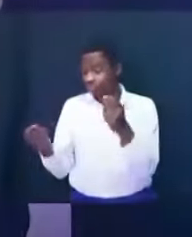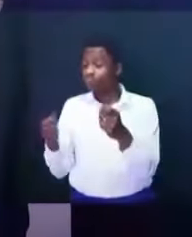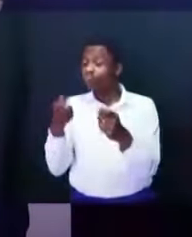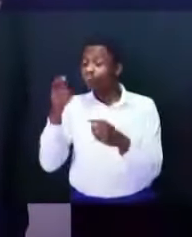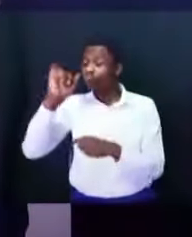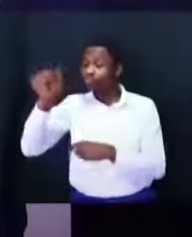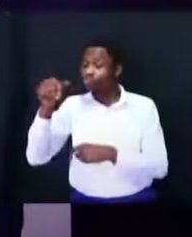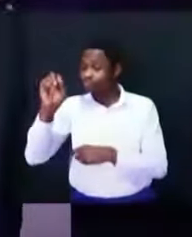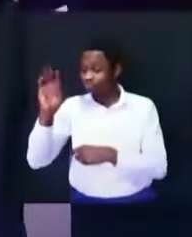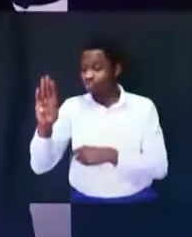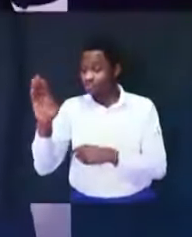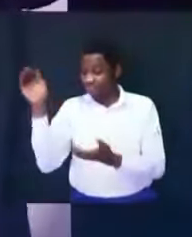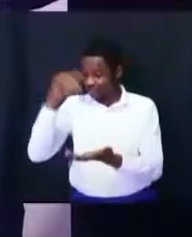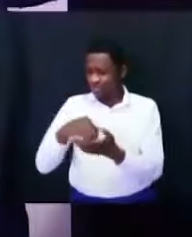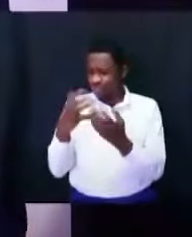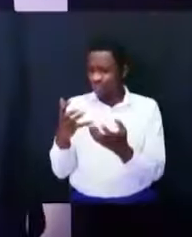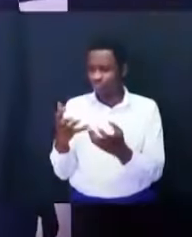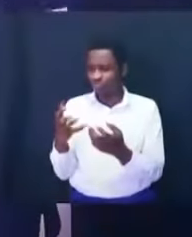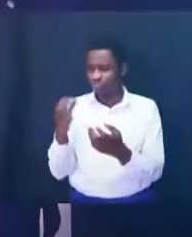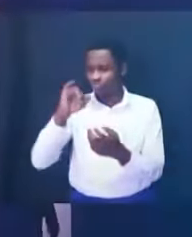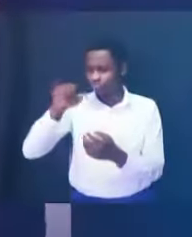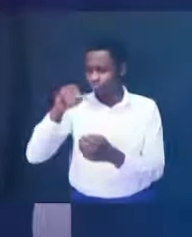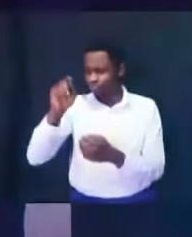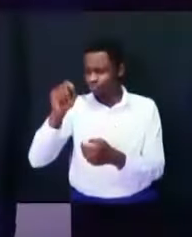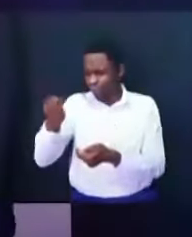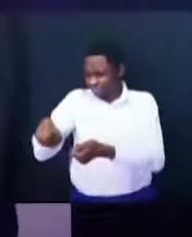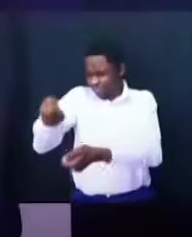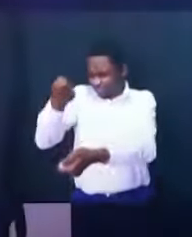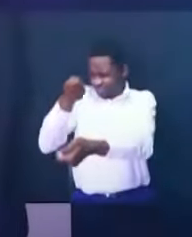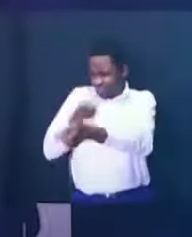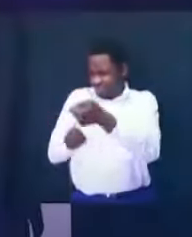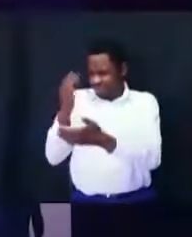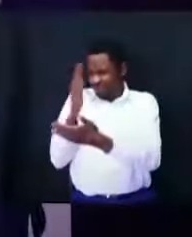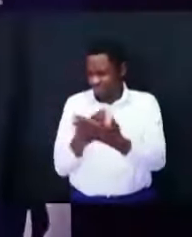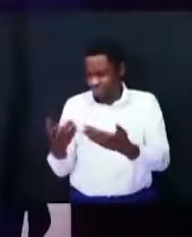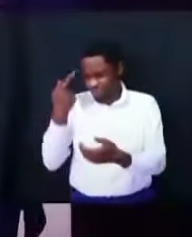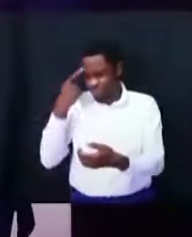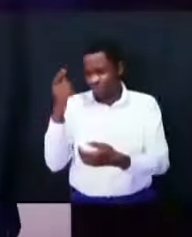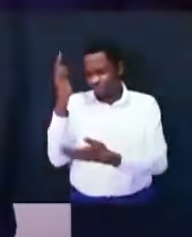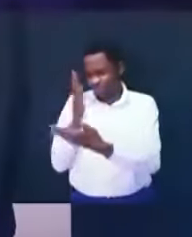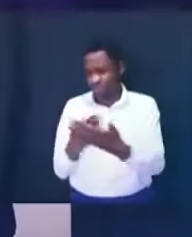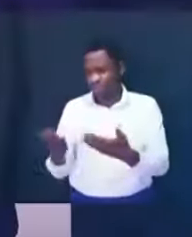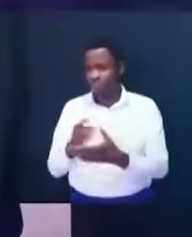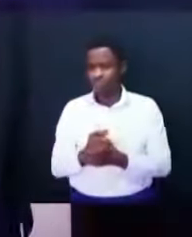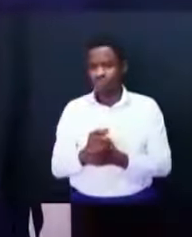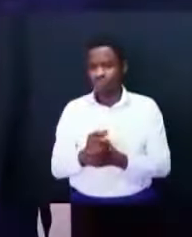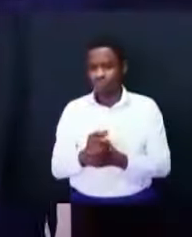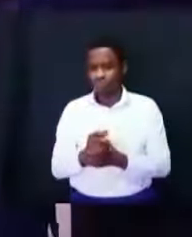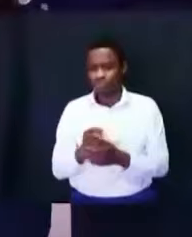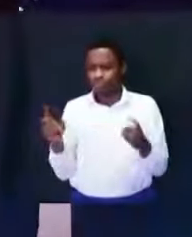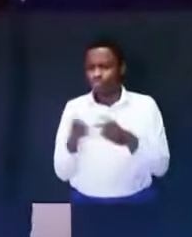wants job to exchange something for something SK for skin so the devil is